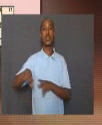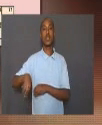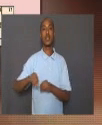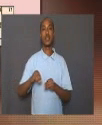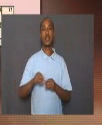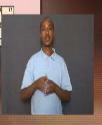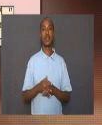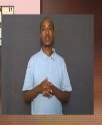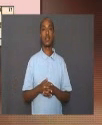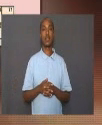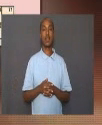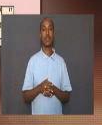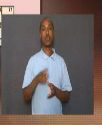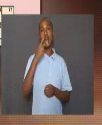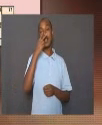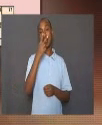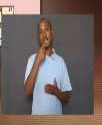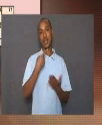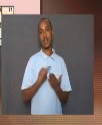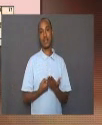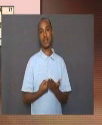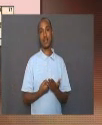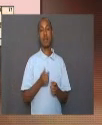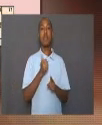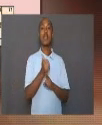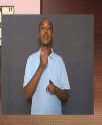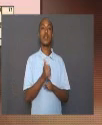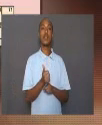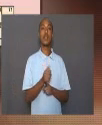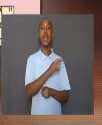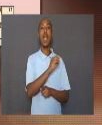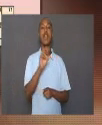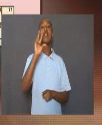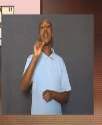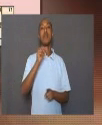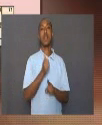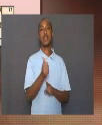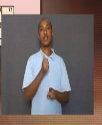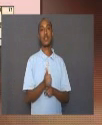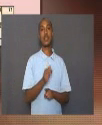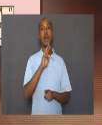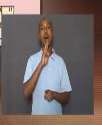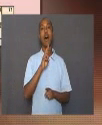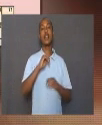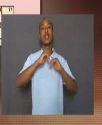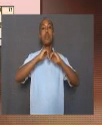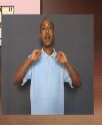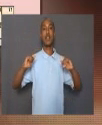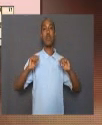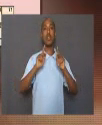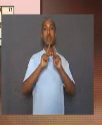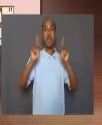Students, as you can see here, metals and non-metals are separated on